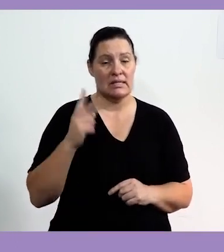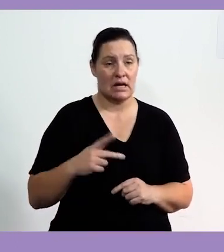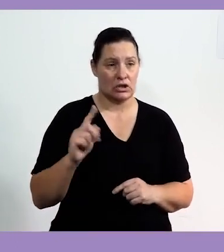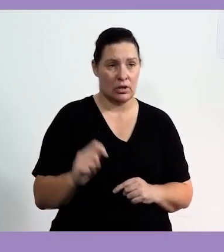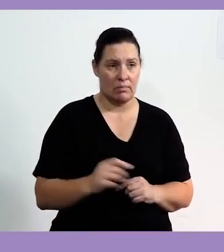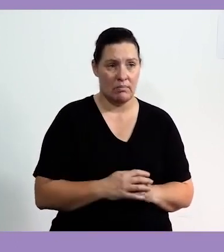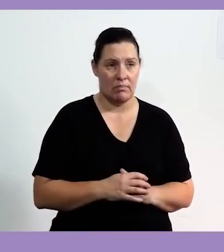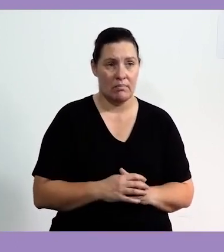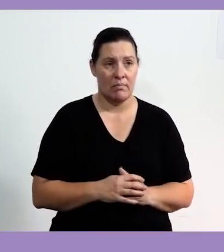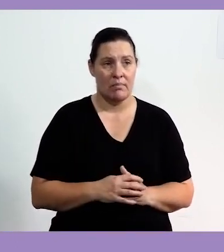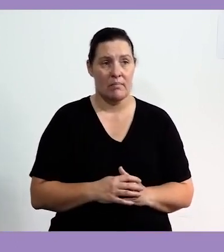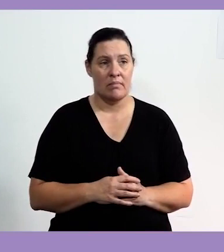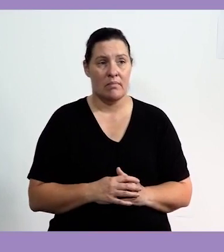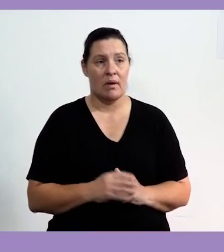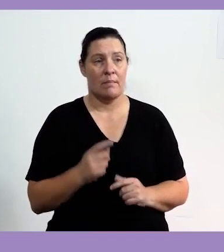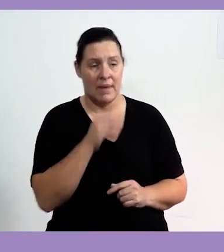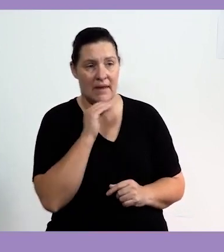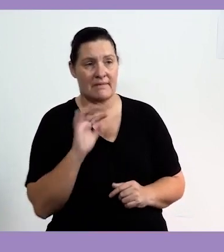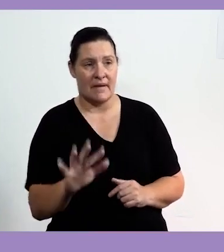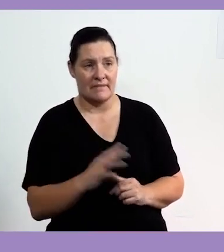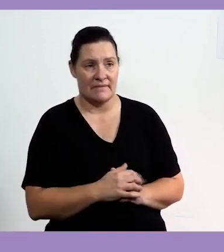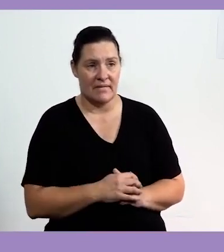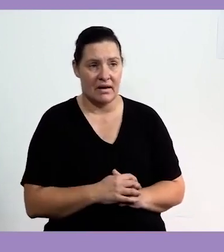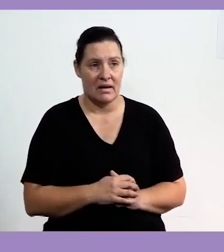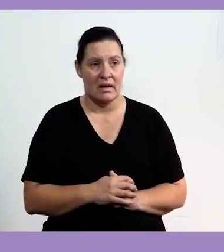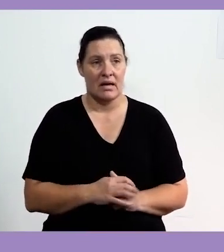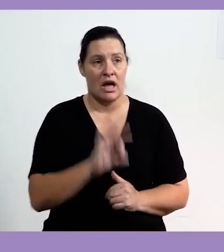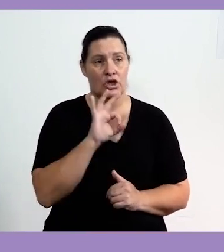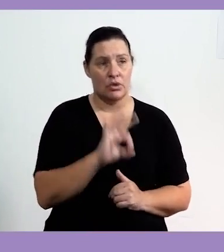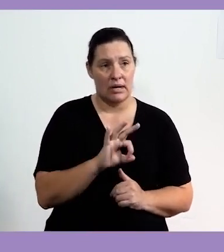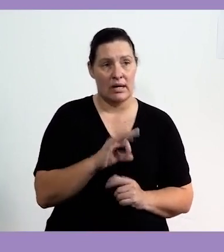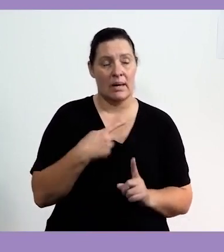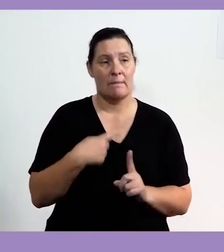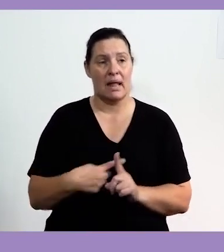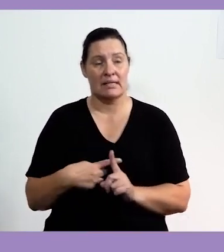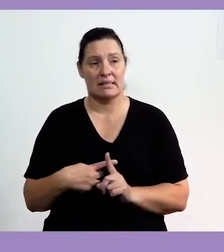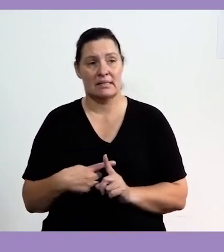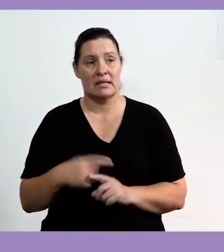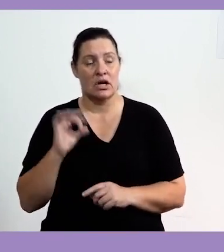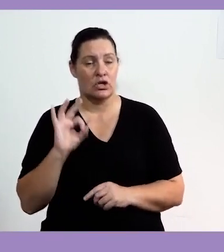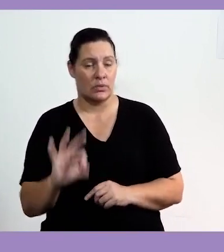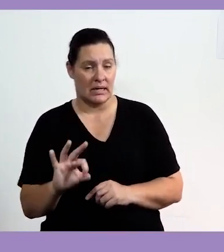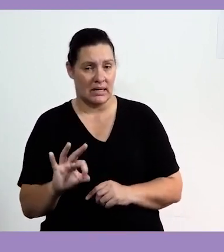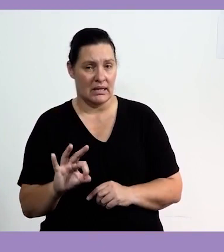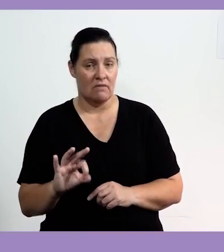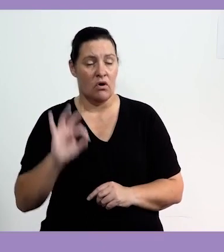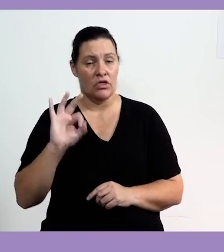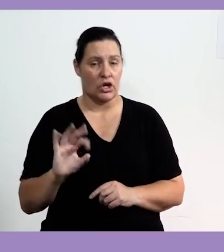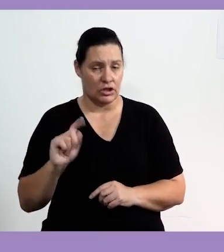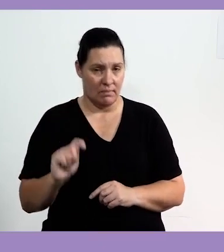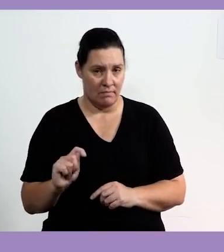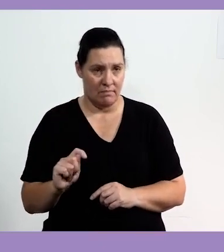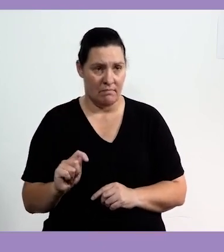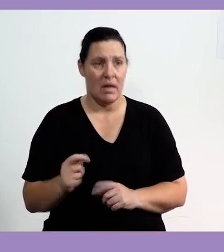for the second term, and that is going to be a 5. And 3 plus 3 for